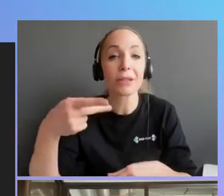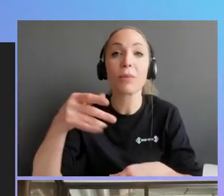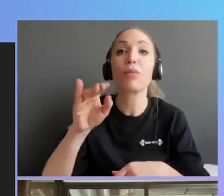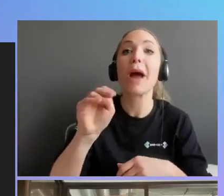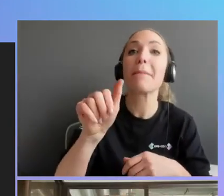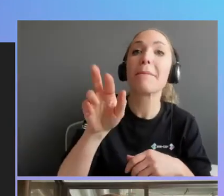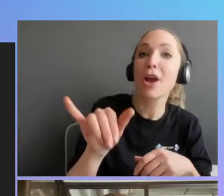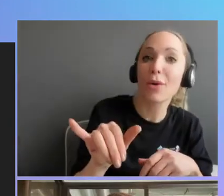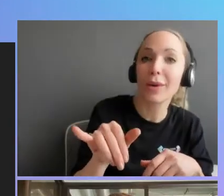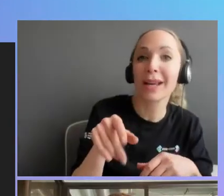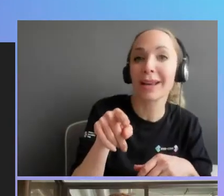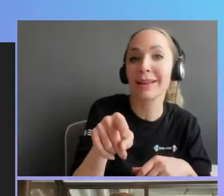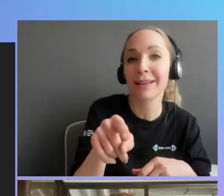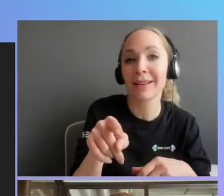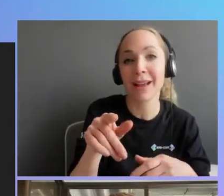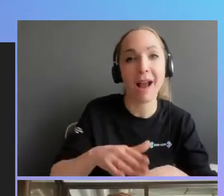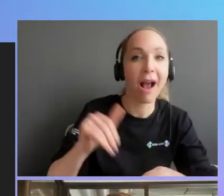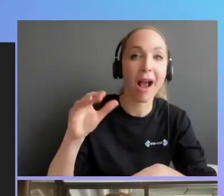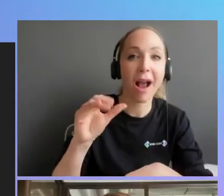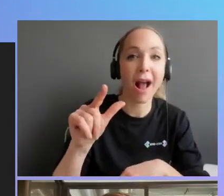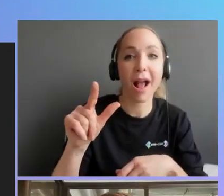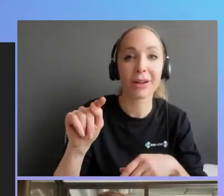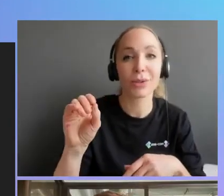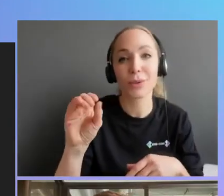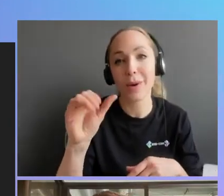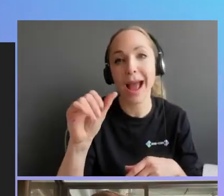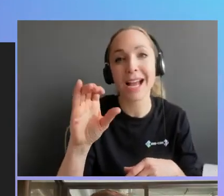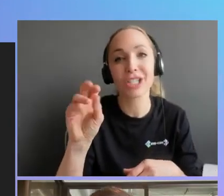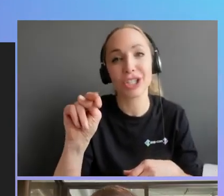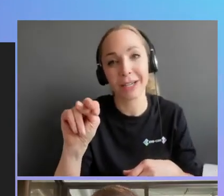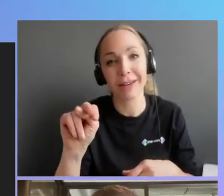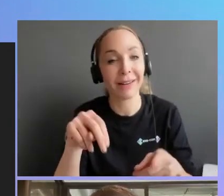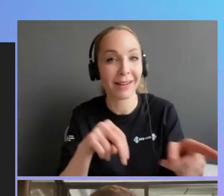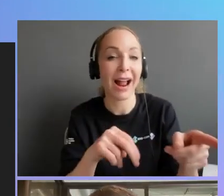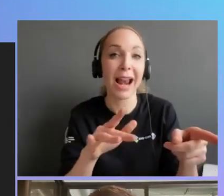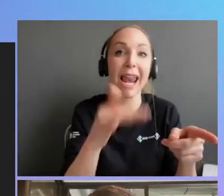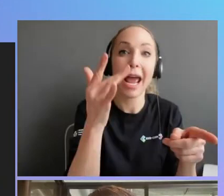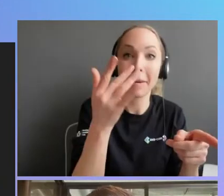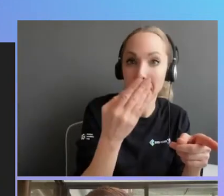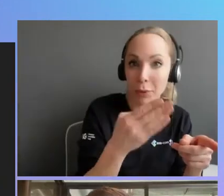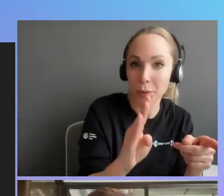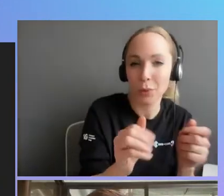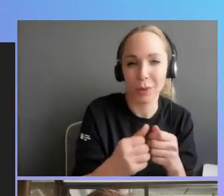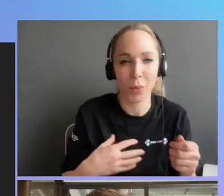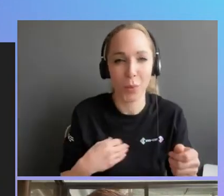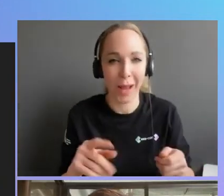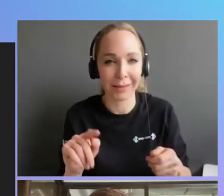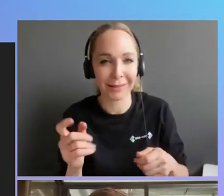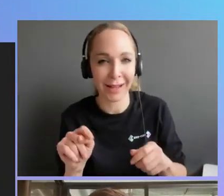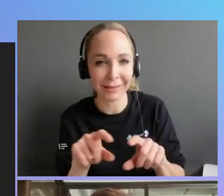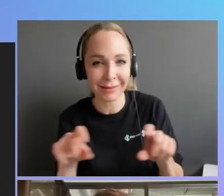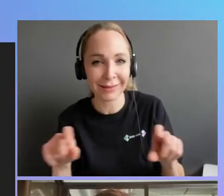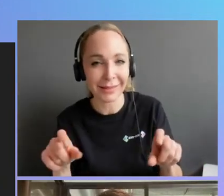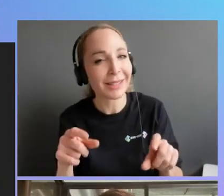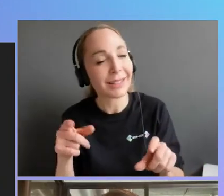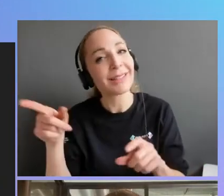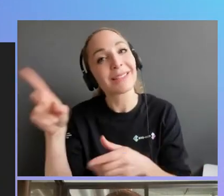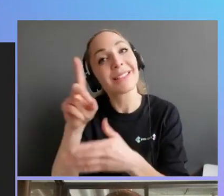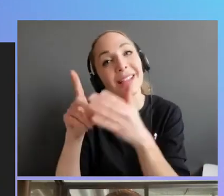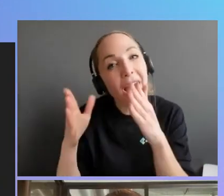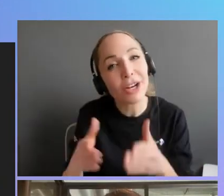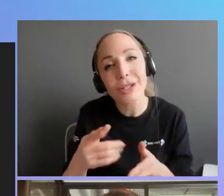I described, is actually light blue with some white text. And according to Axe for Designers, actually get the precise color contrast ratio, which